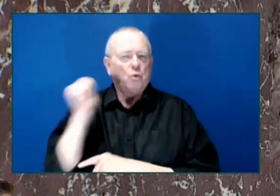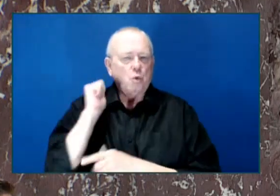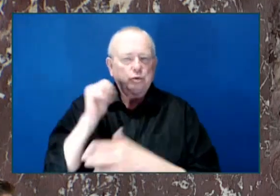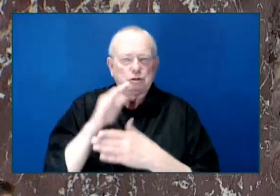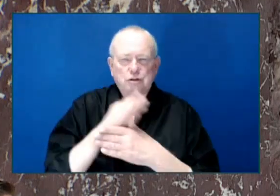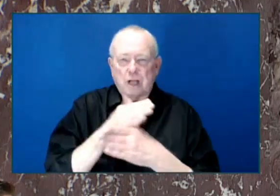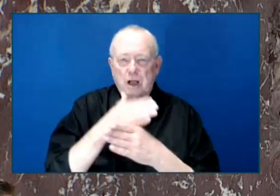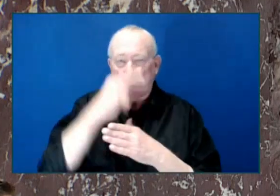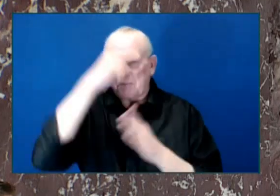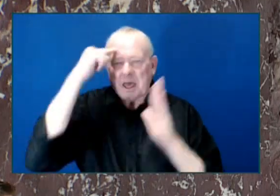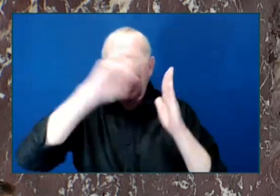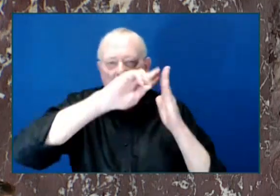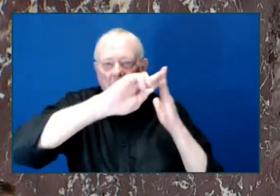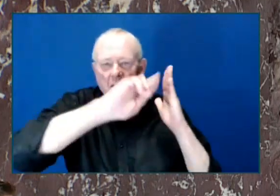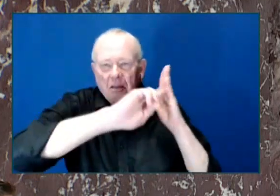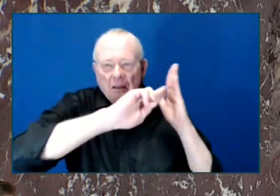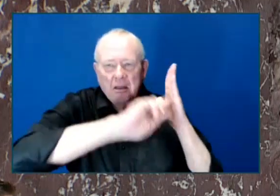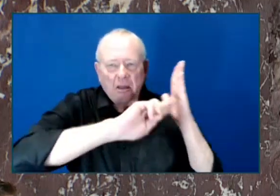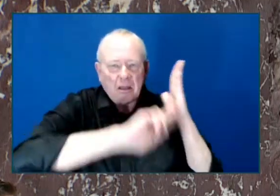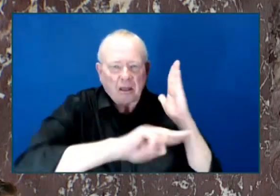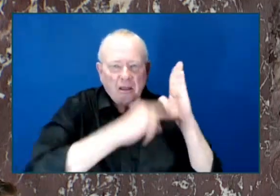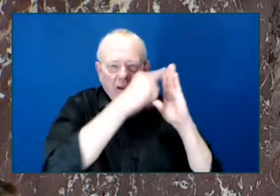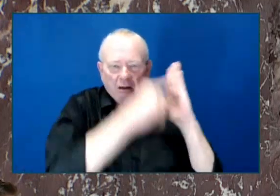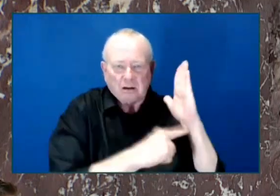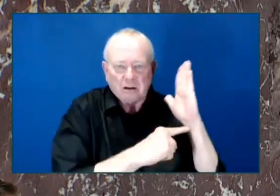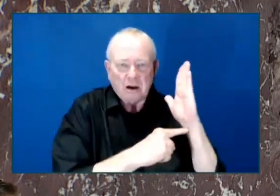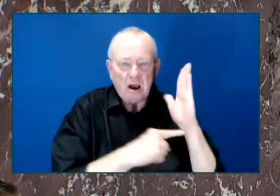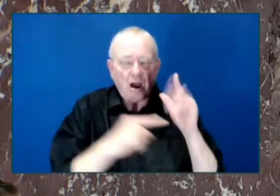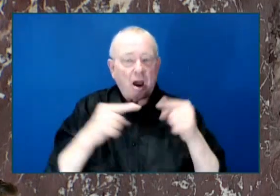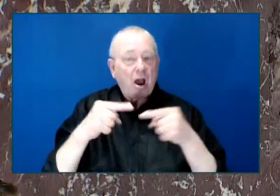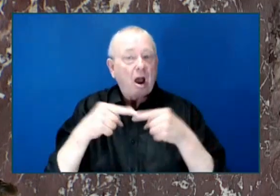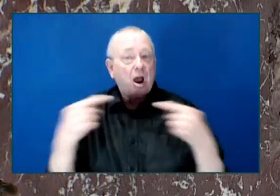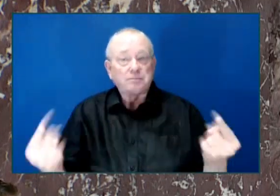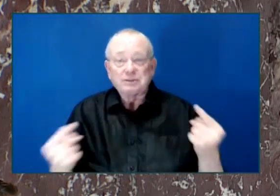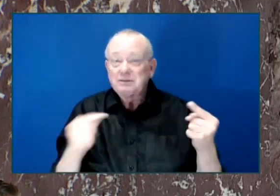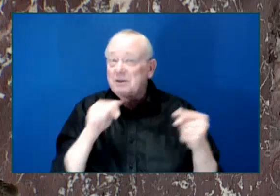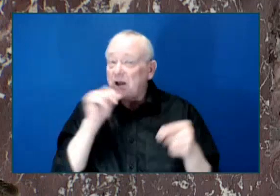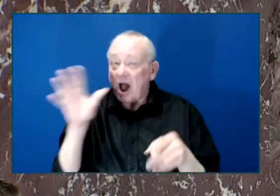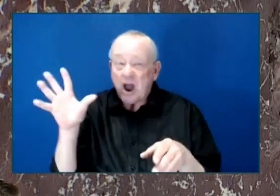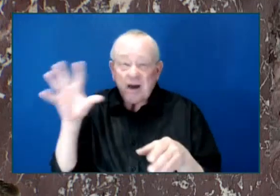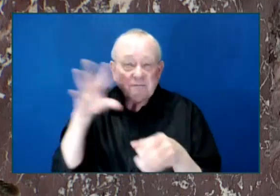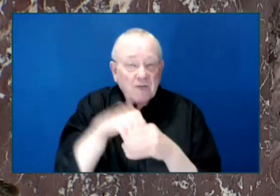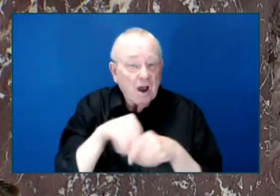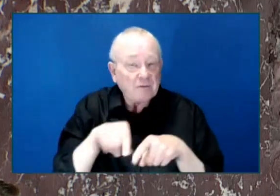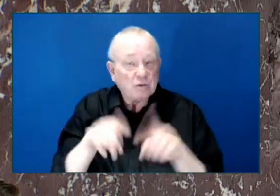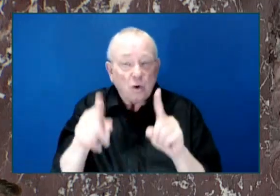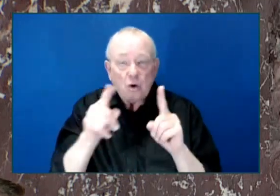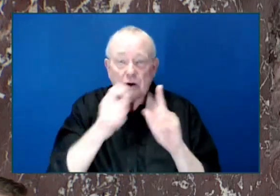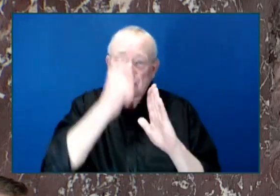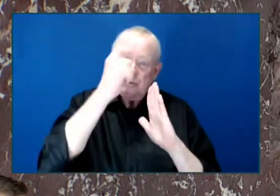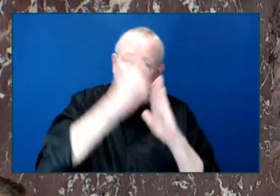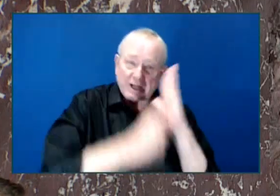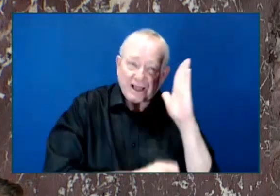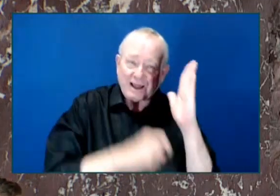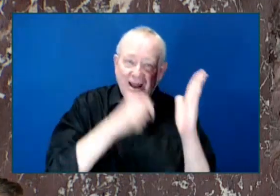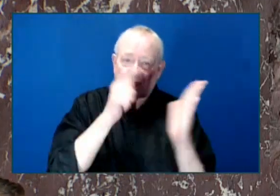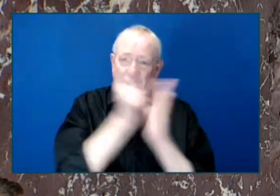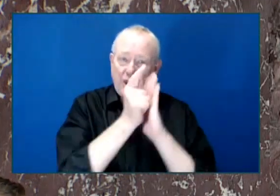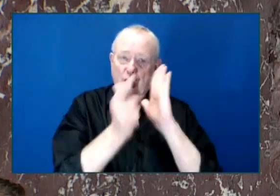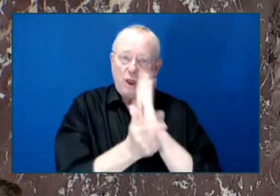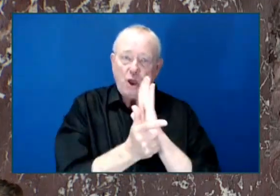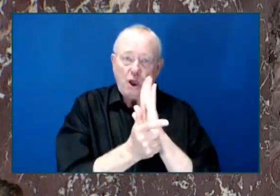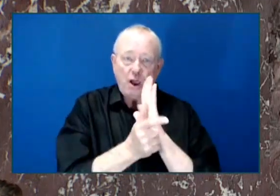the opposition was not part of the drafting of the actual legislation of Bill 36. The first time we saw it was when it came to this